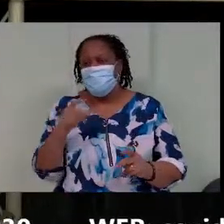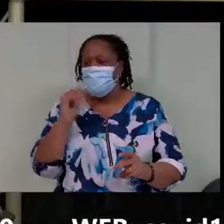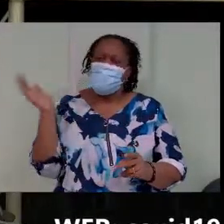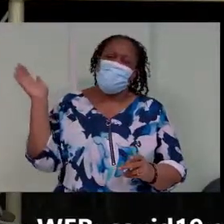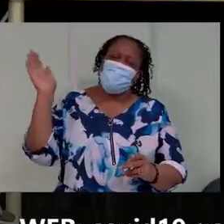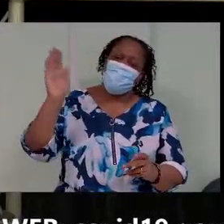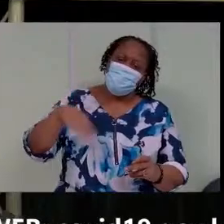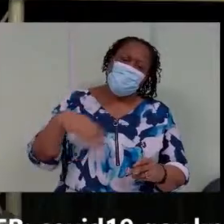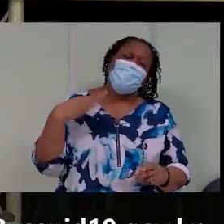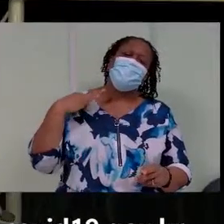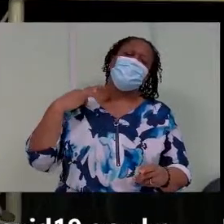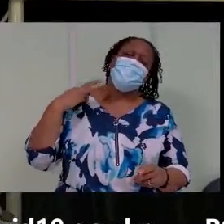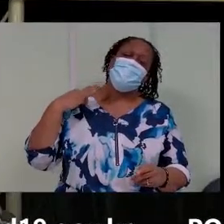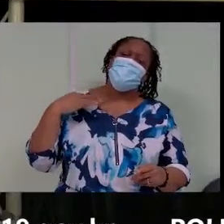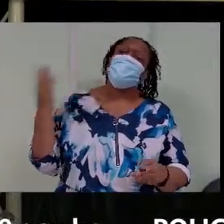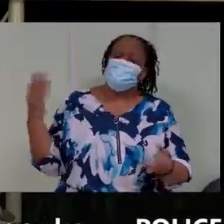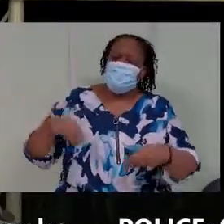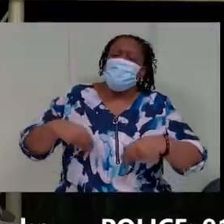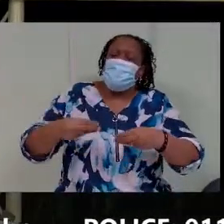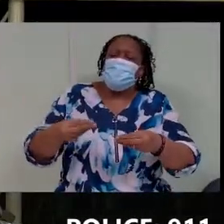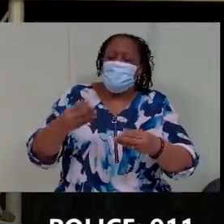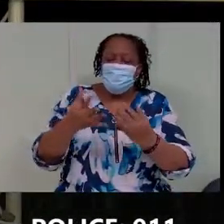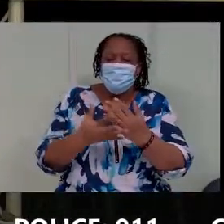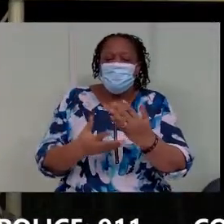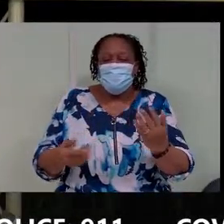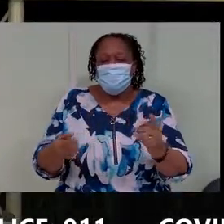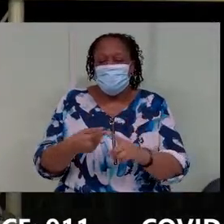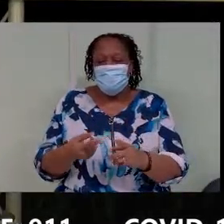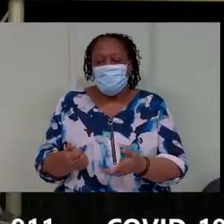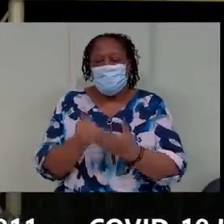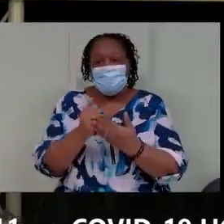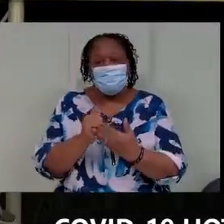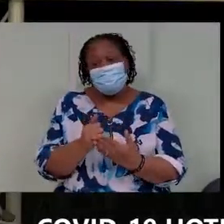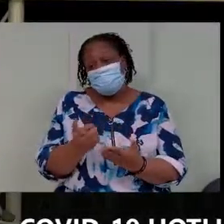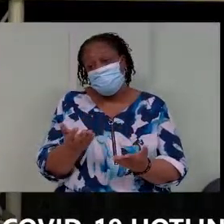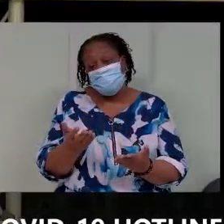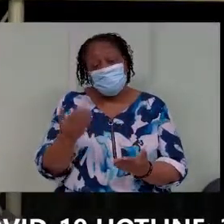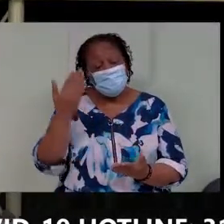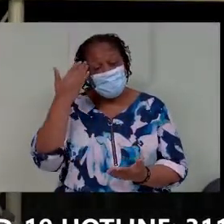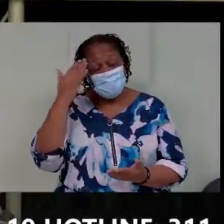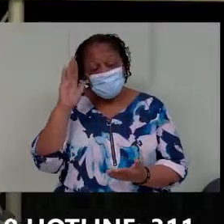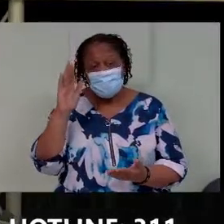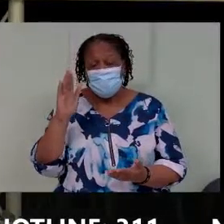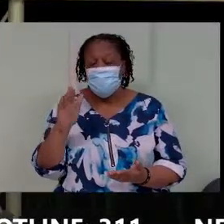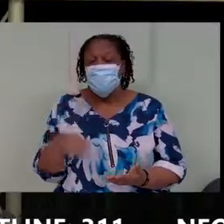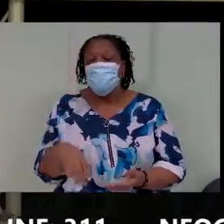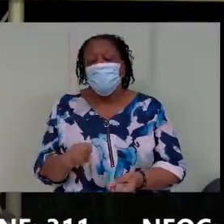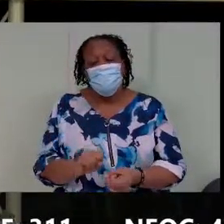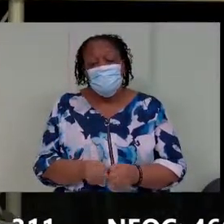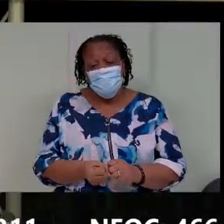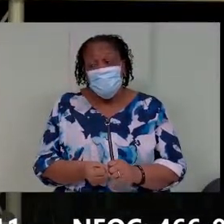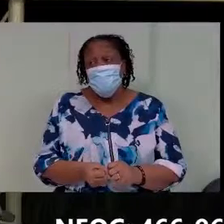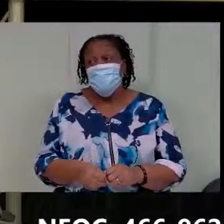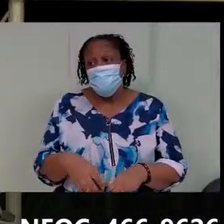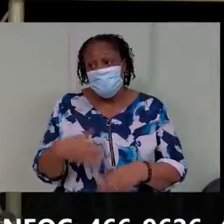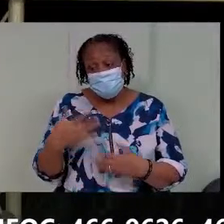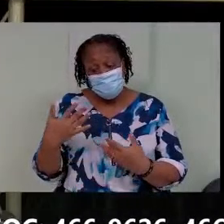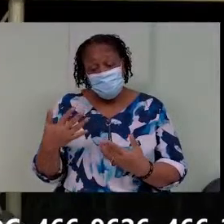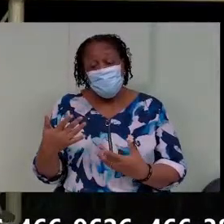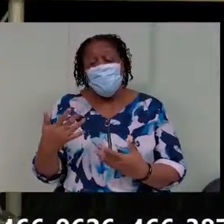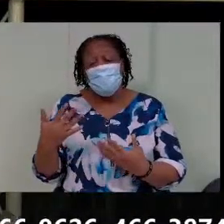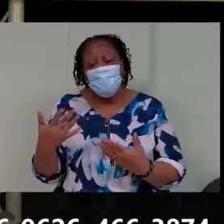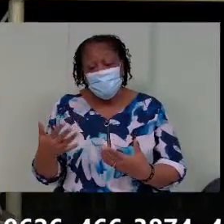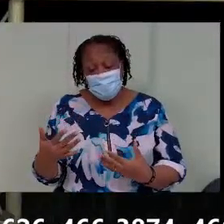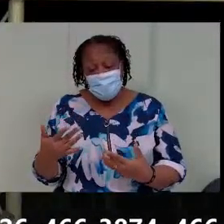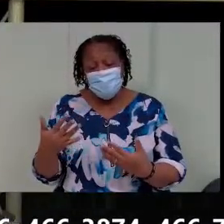to be available worldwide the way you would manufacture a drug. And so I suggest that we just